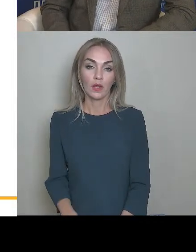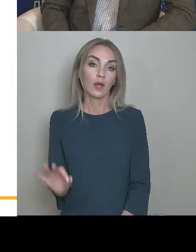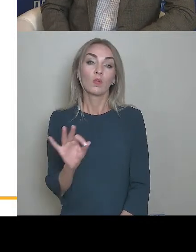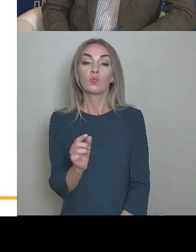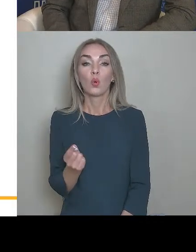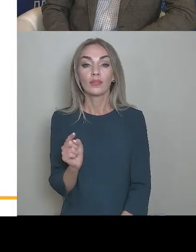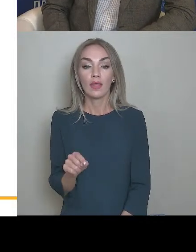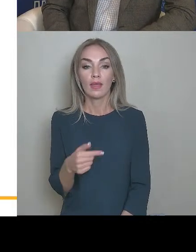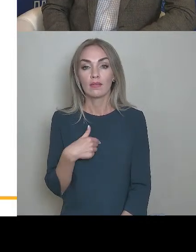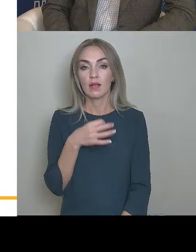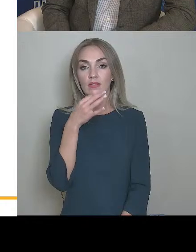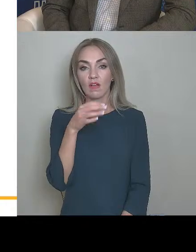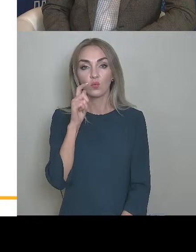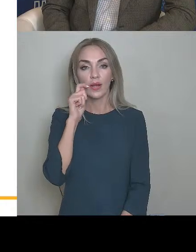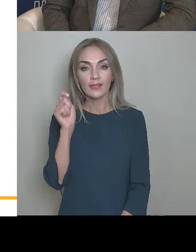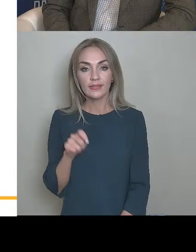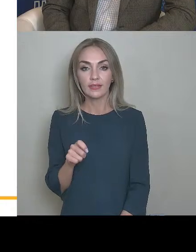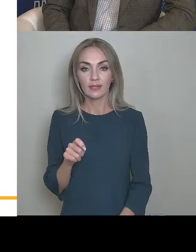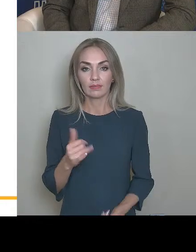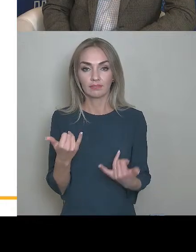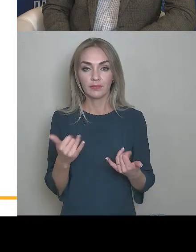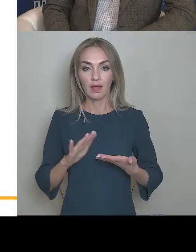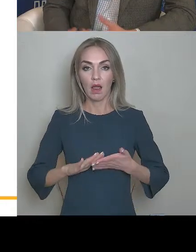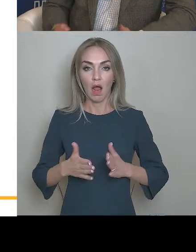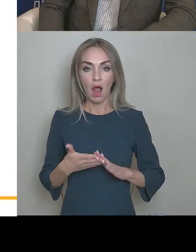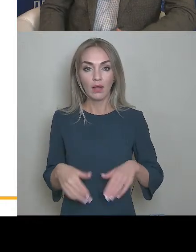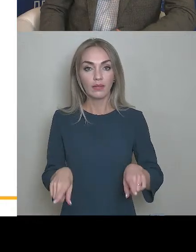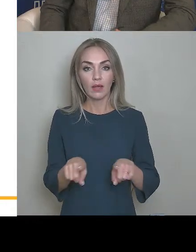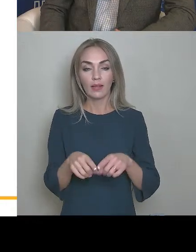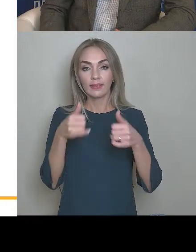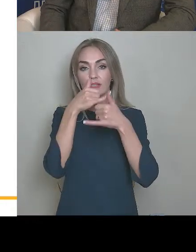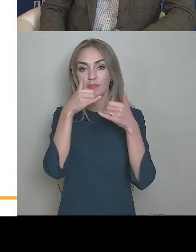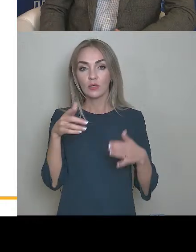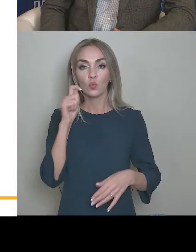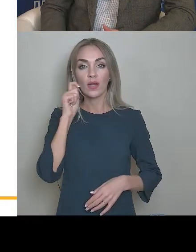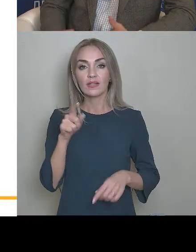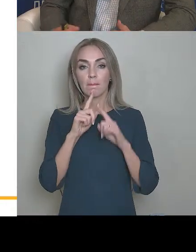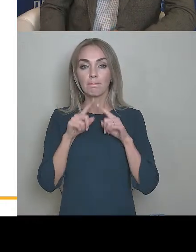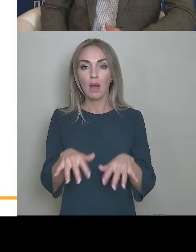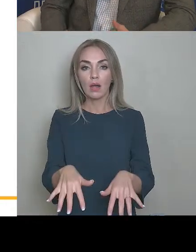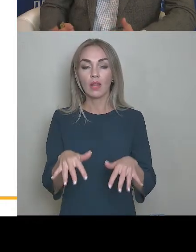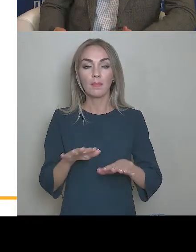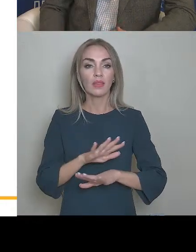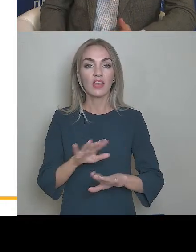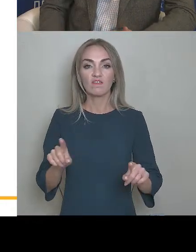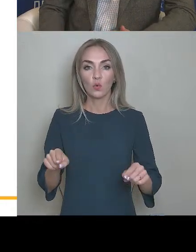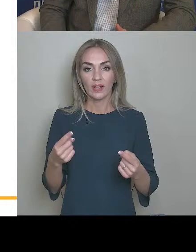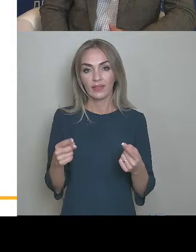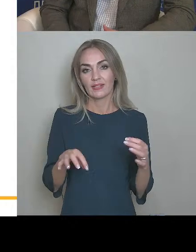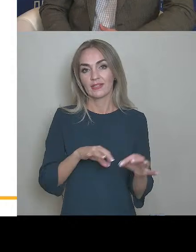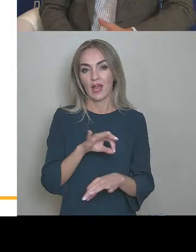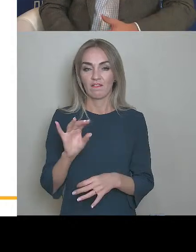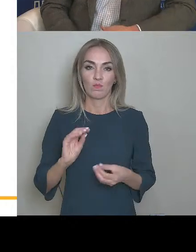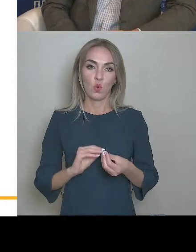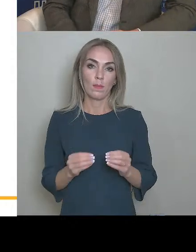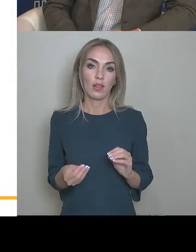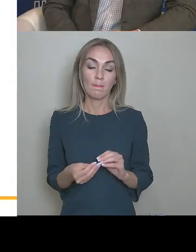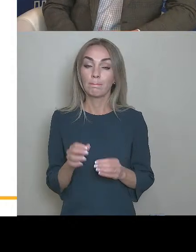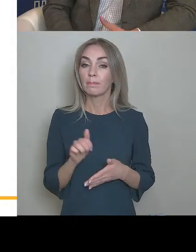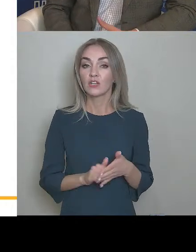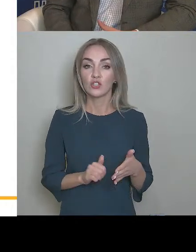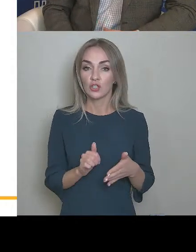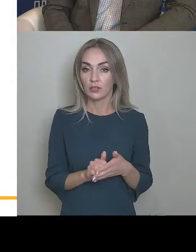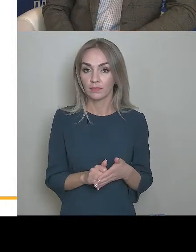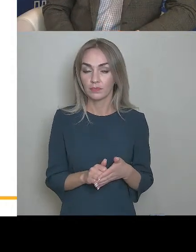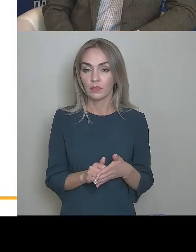next 5 years. But, as I mentioned, in Ukrainian real life, the Ukrainian parliament has created